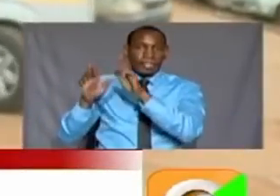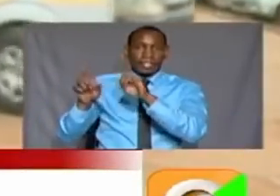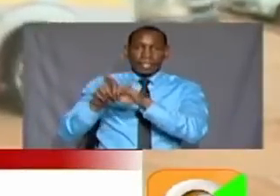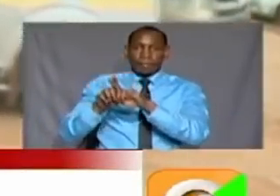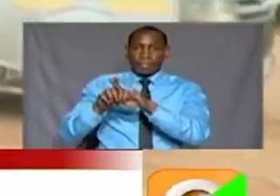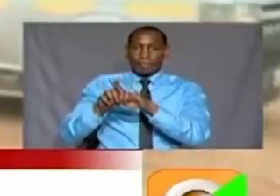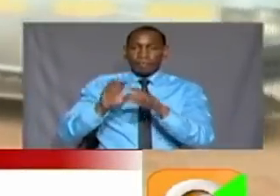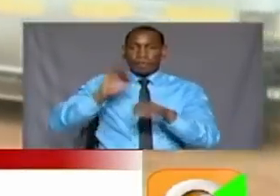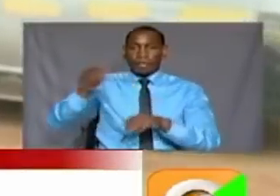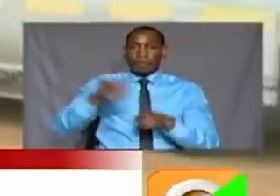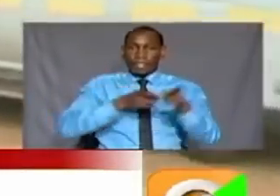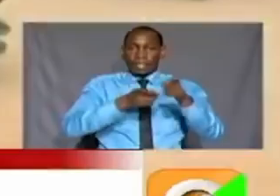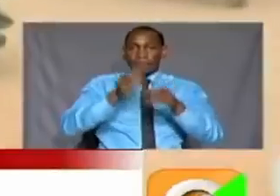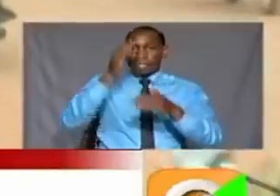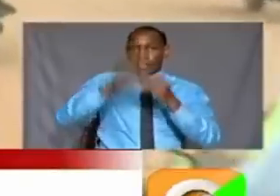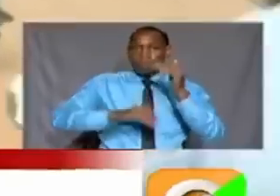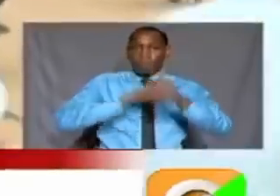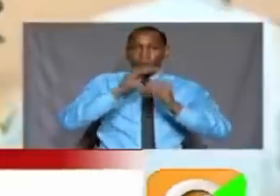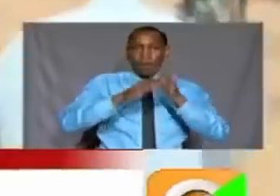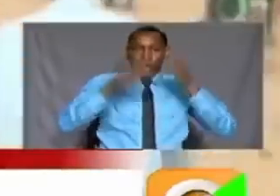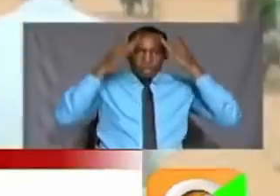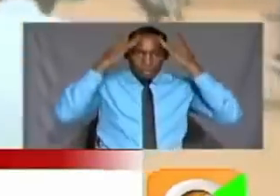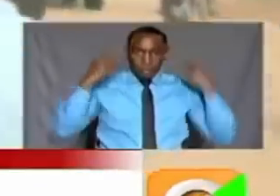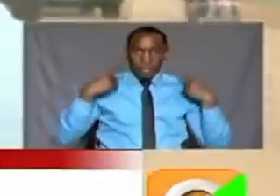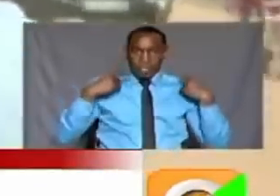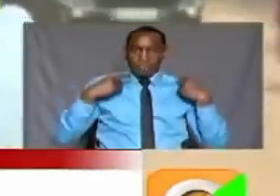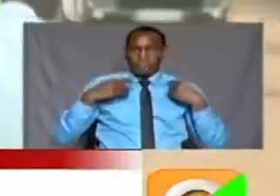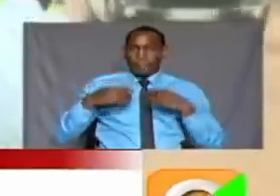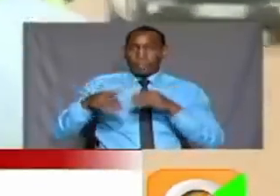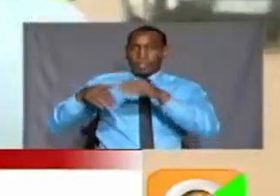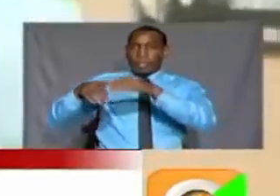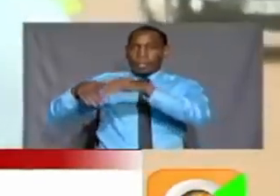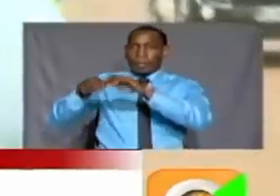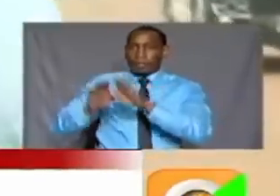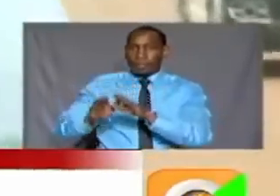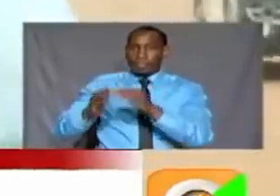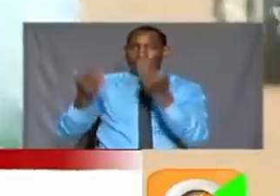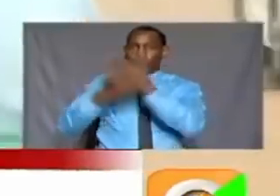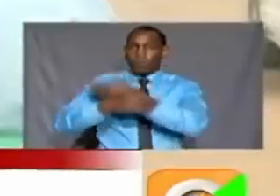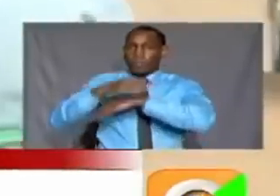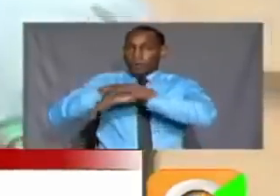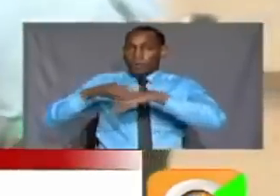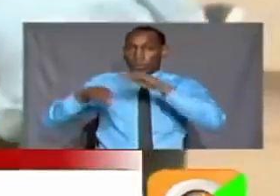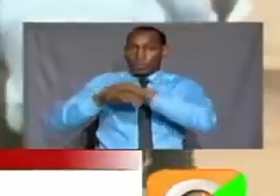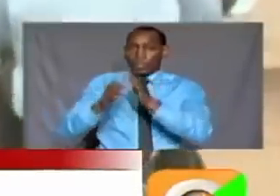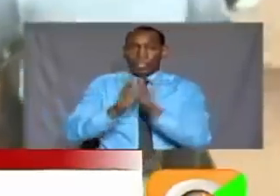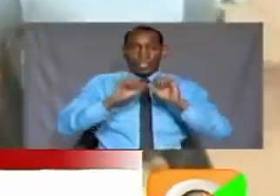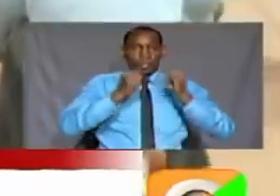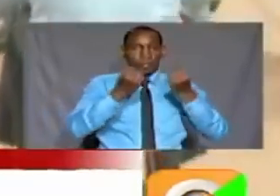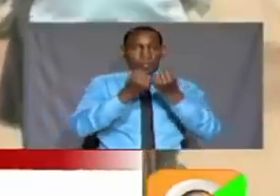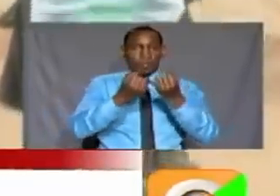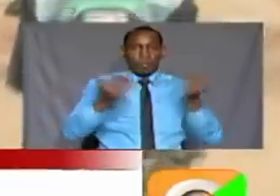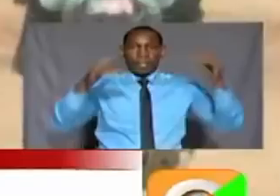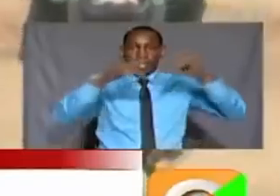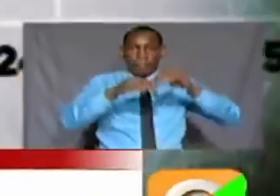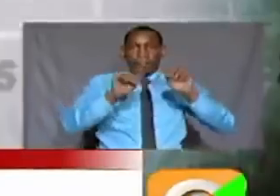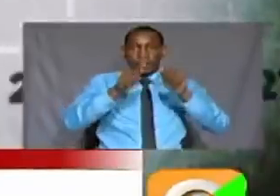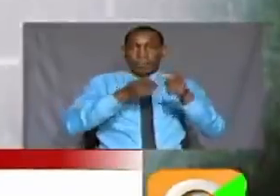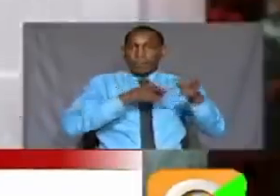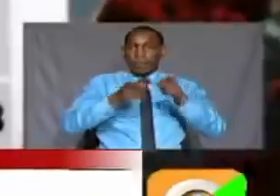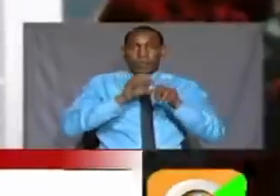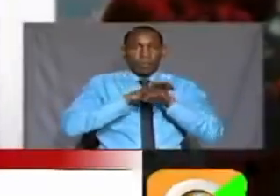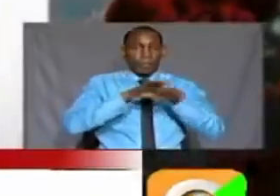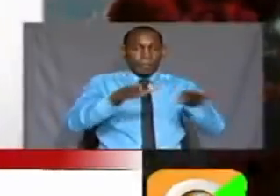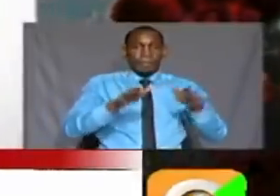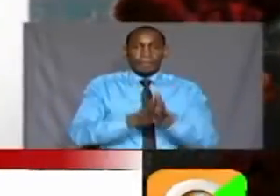county administration has since suspended all weddings, disco matanga vigils, and social gatherings to contain the spread of the virus.